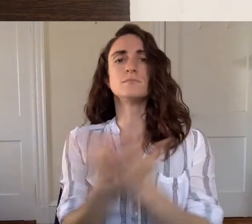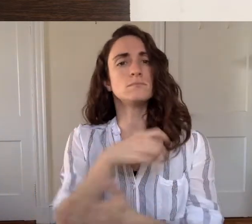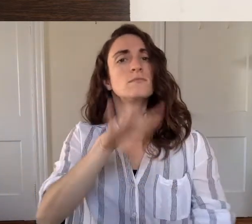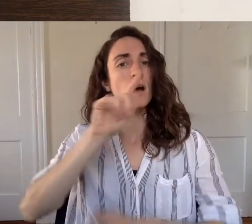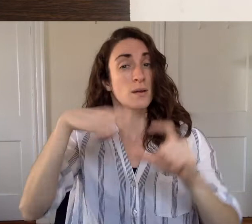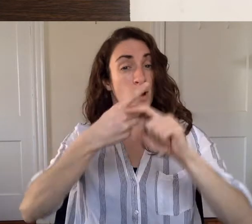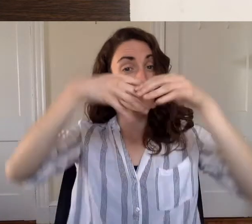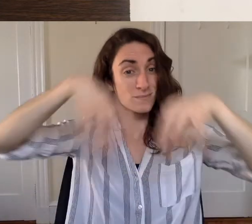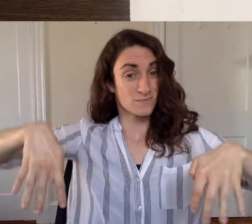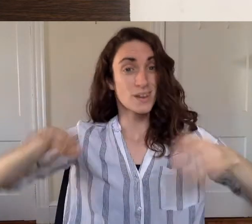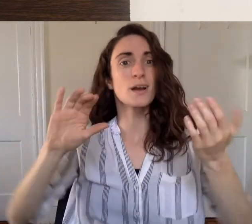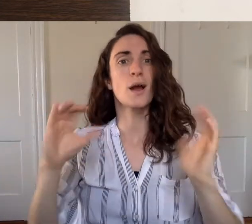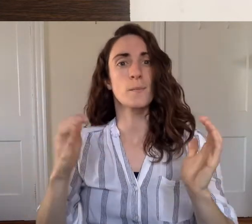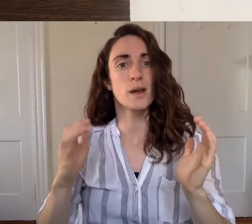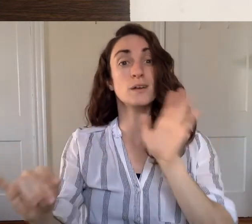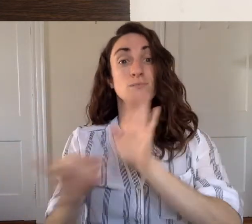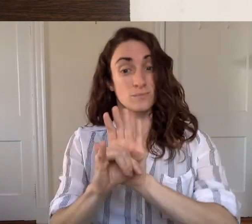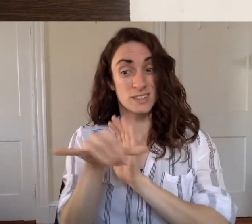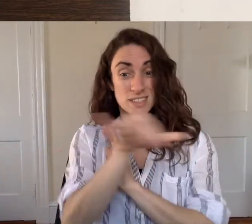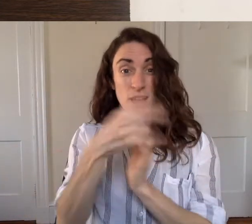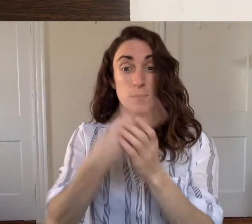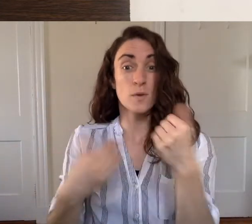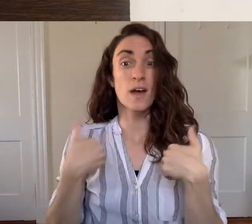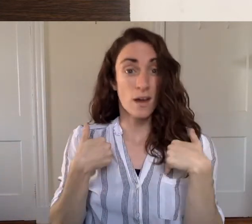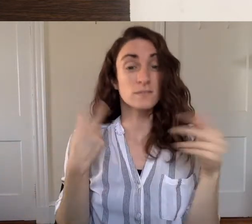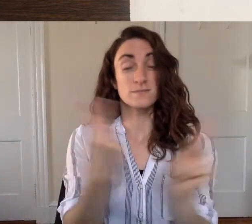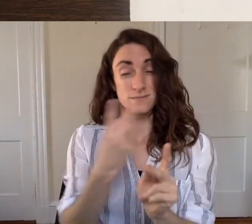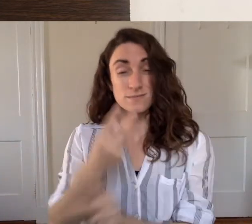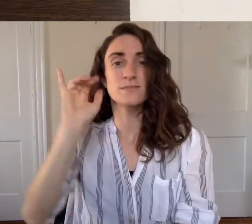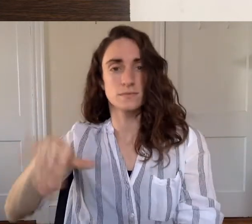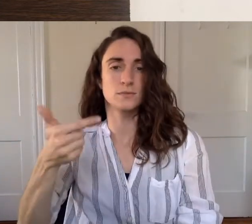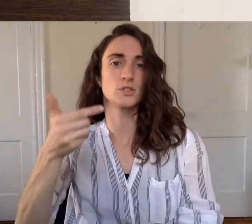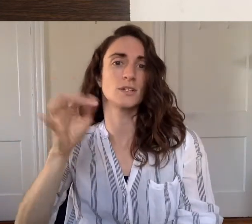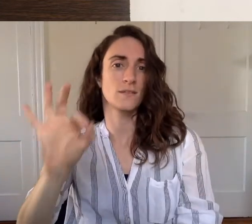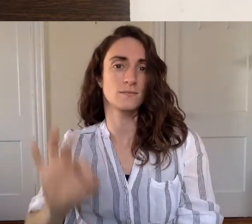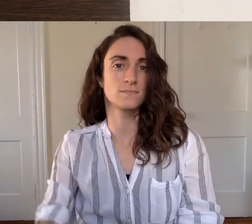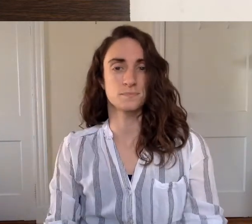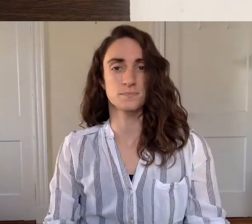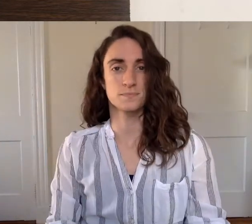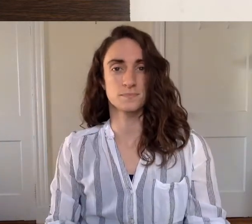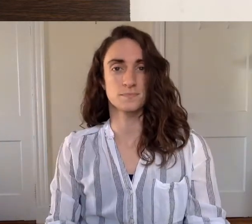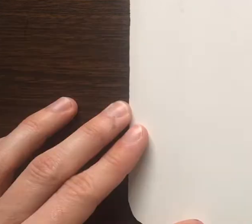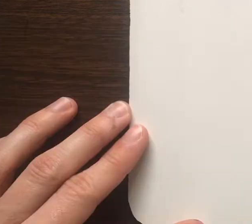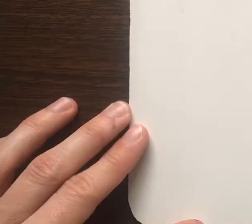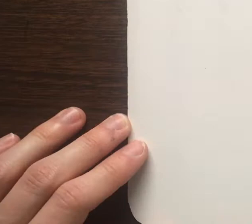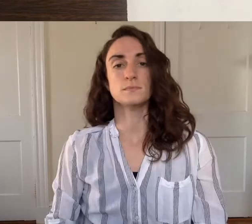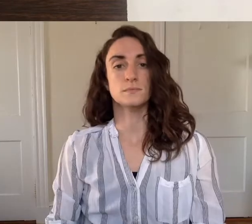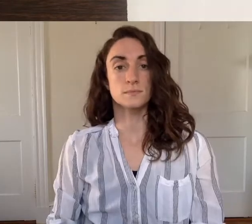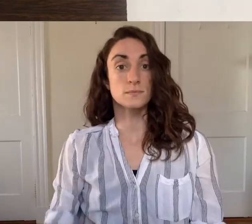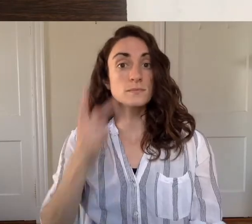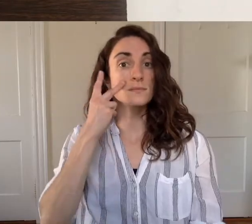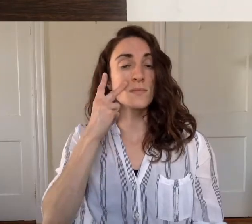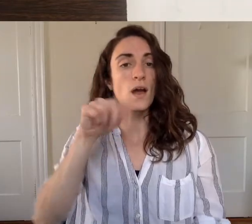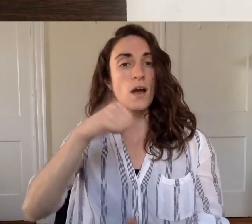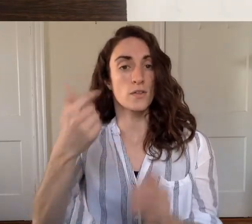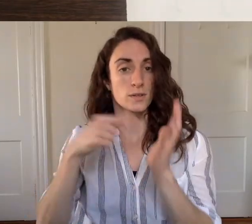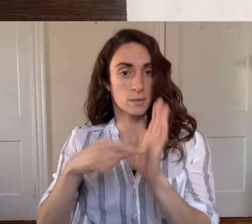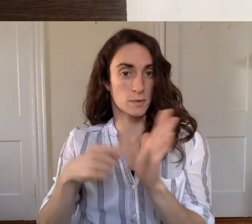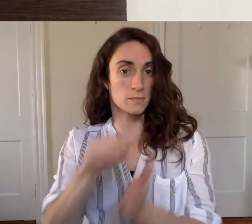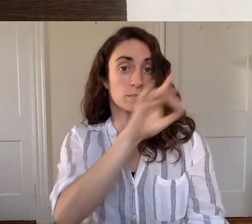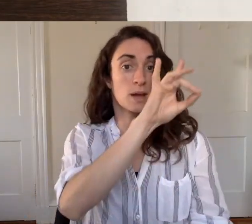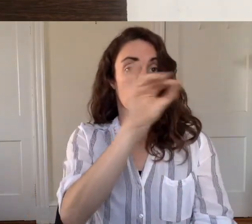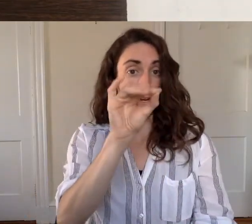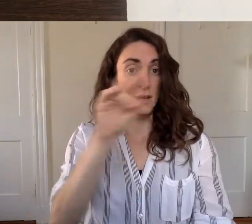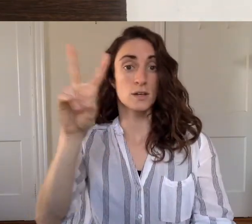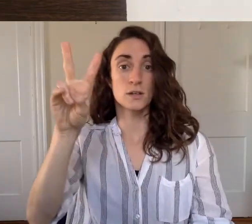common factor. We can find their prime factorizations, and the product of their shared elements will be the GCF. Let's look at another